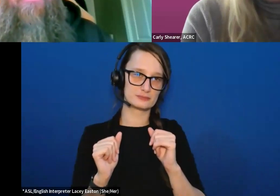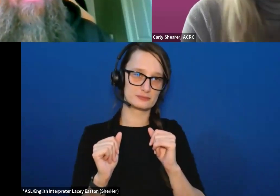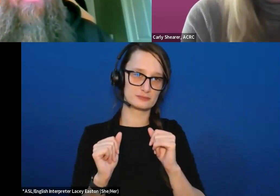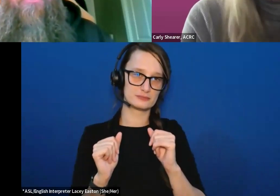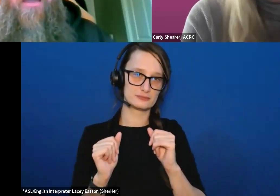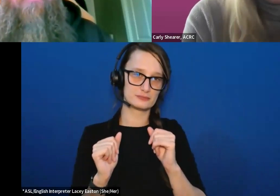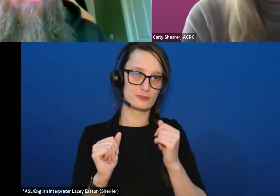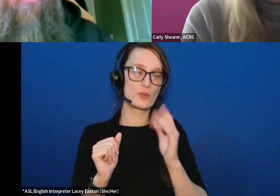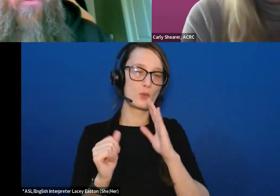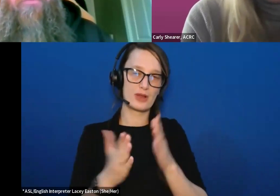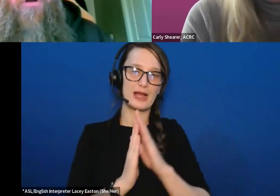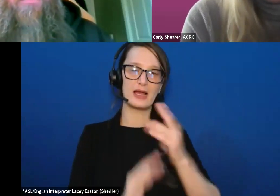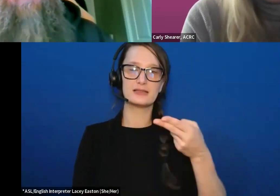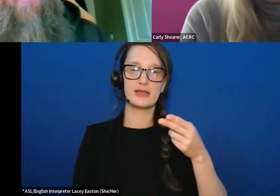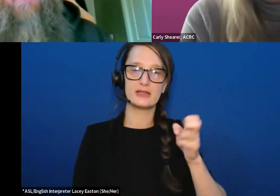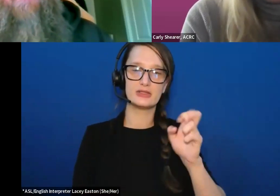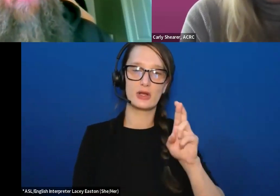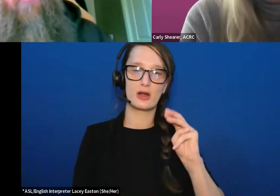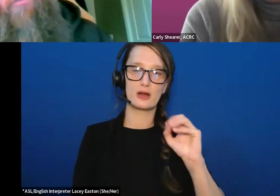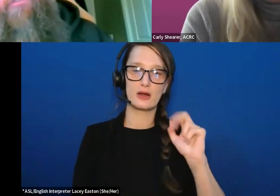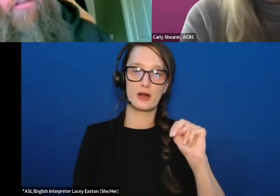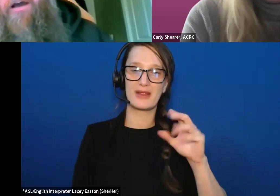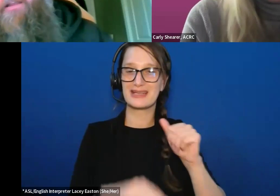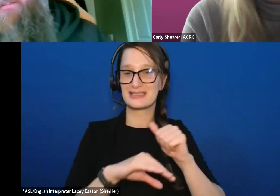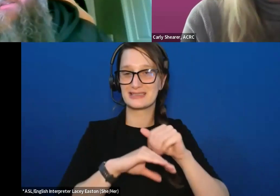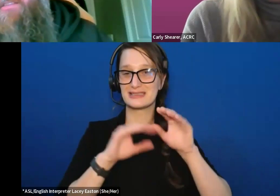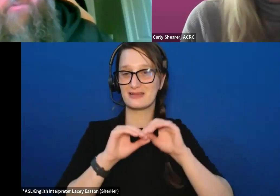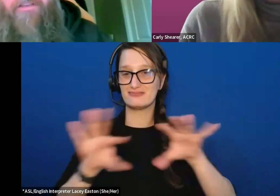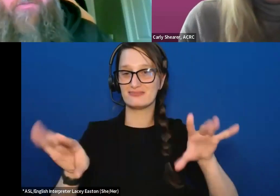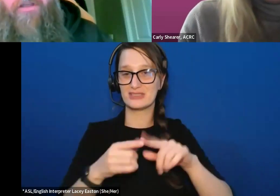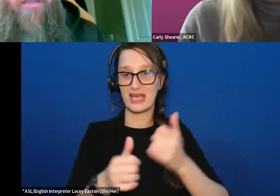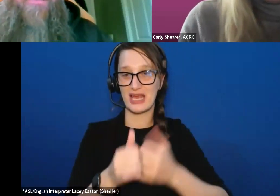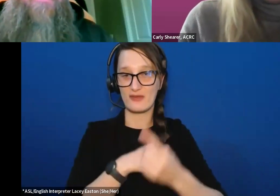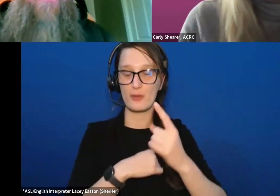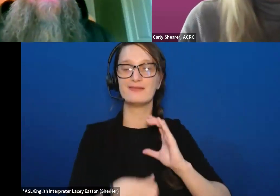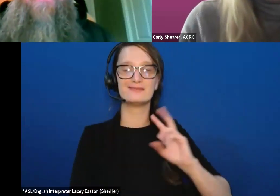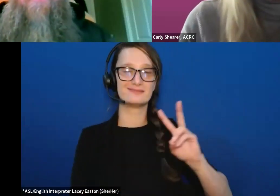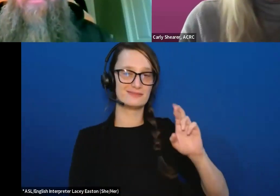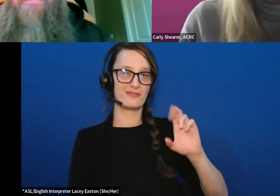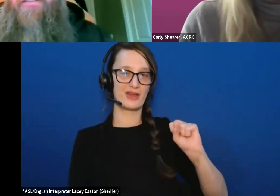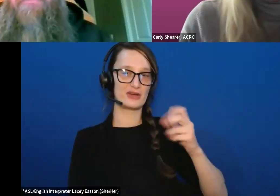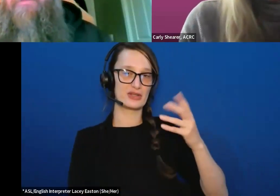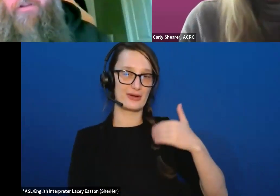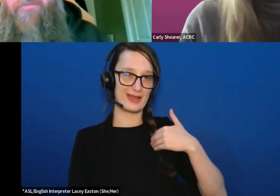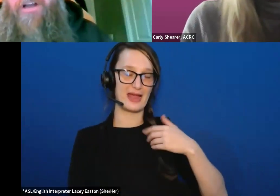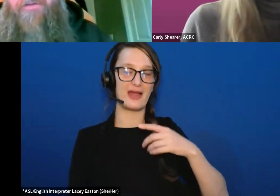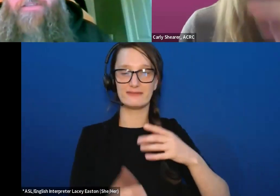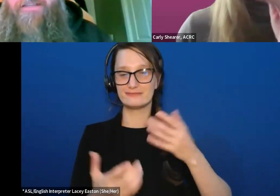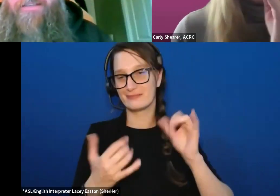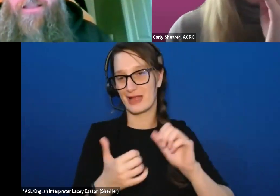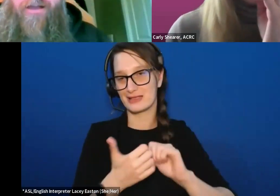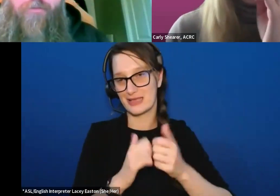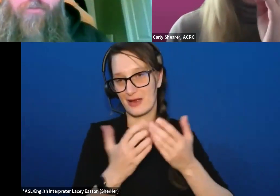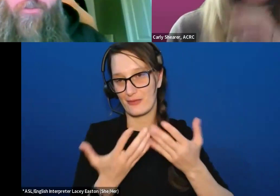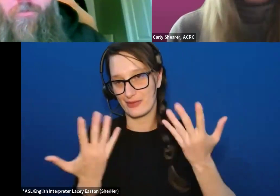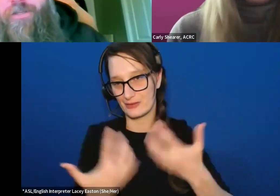out to everyone because our vendors already got it because that's the way things work. Some of you, it seems weird that we talk about